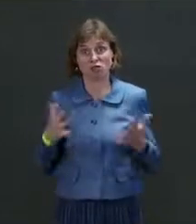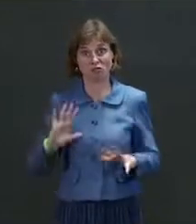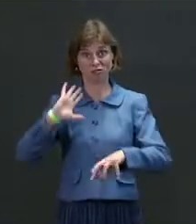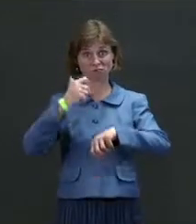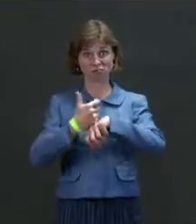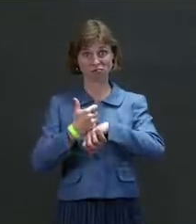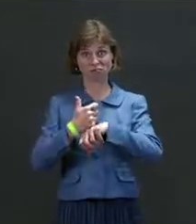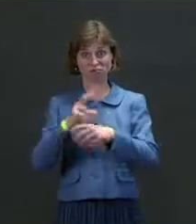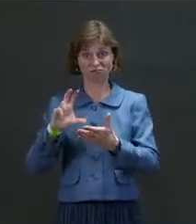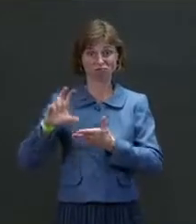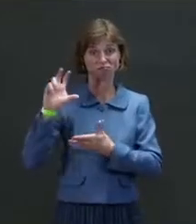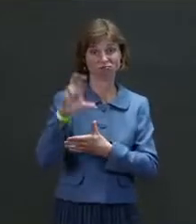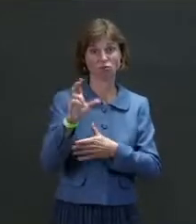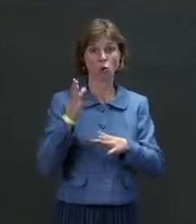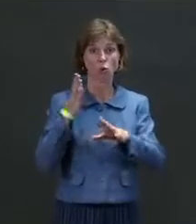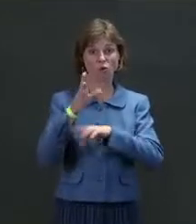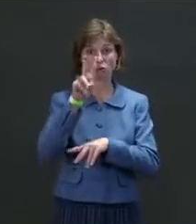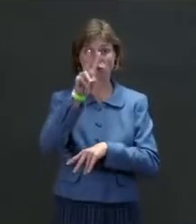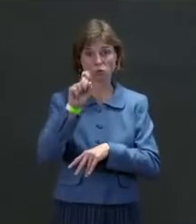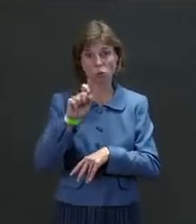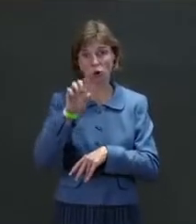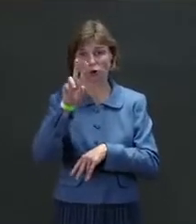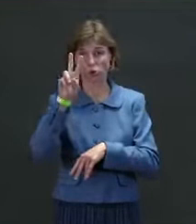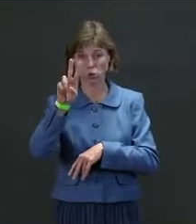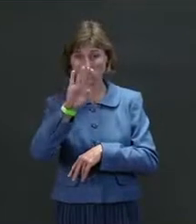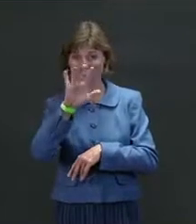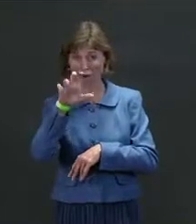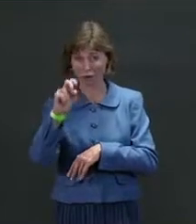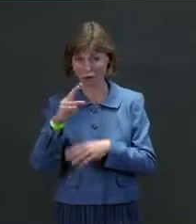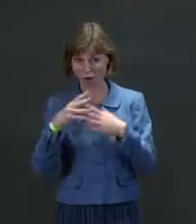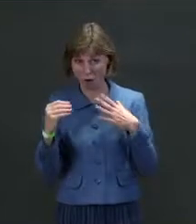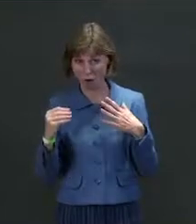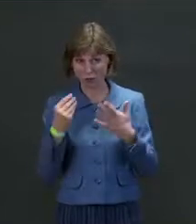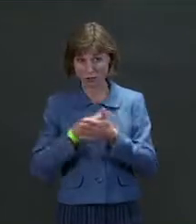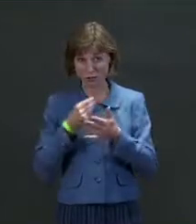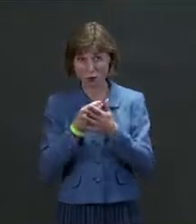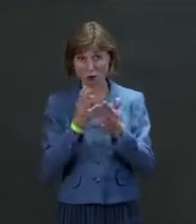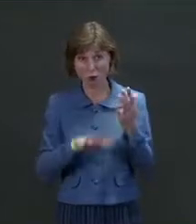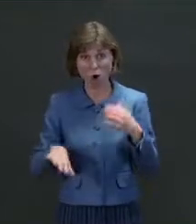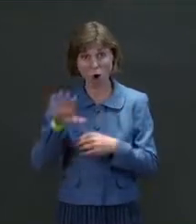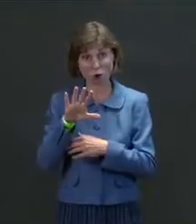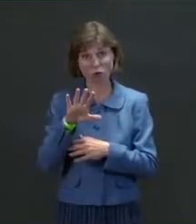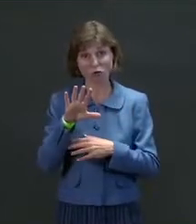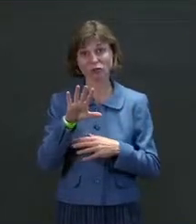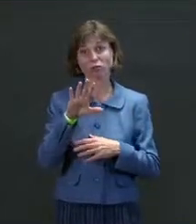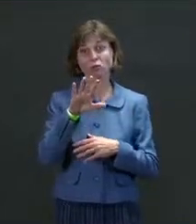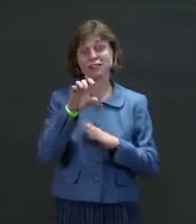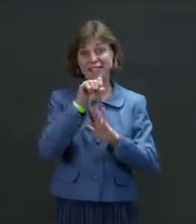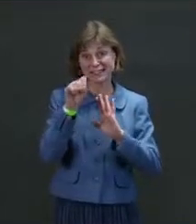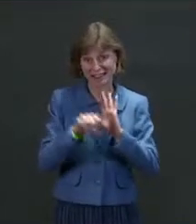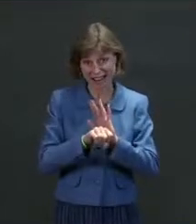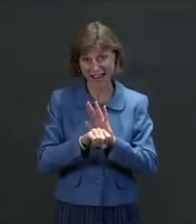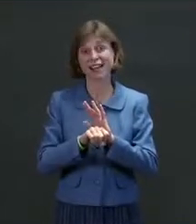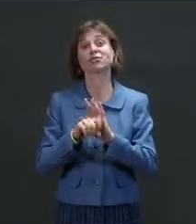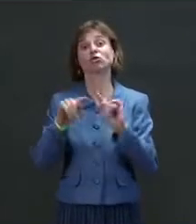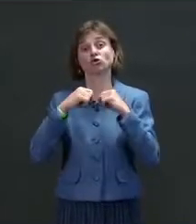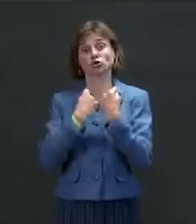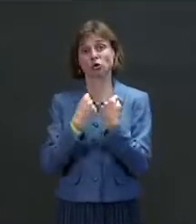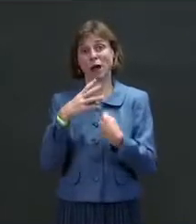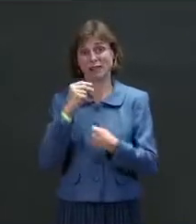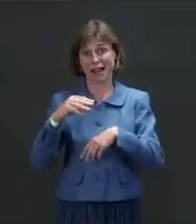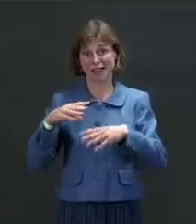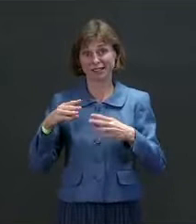billion in funding across 32 states, tribes, and territories. Today, we want to show